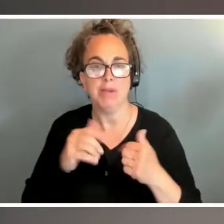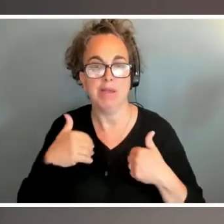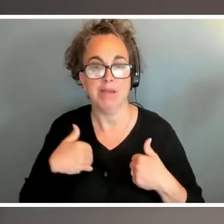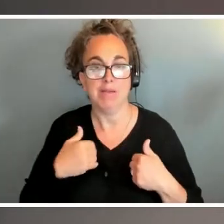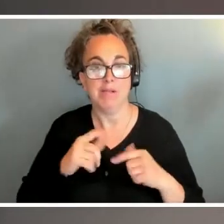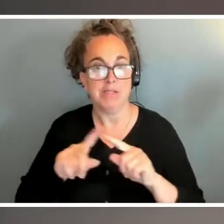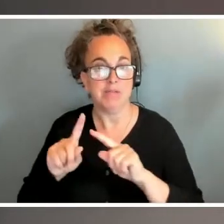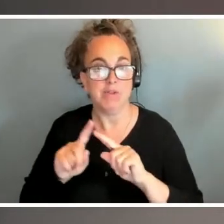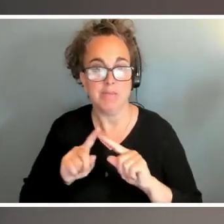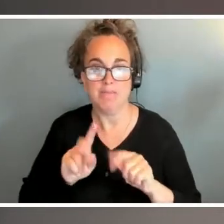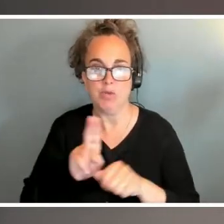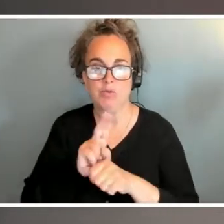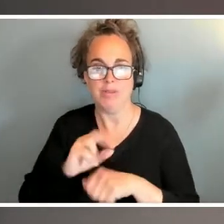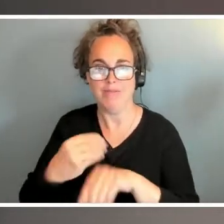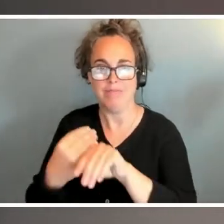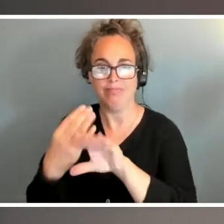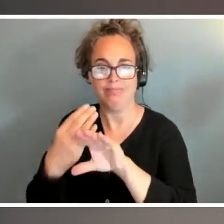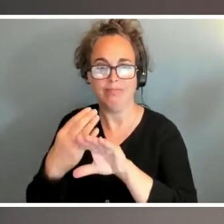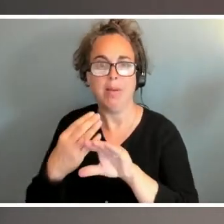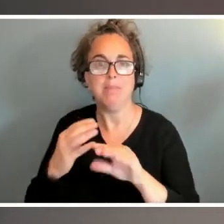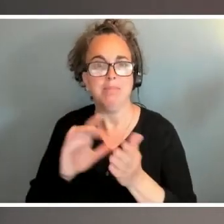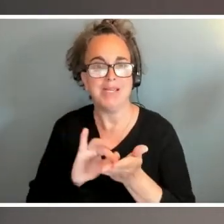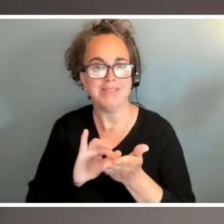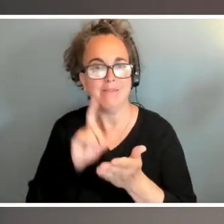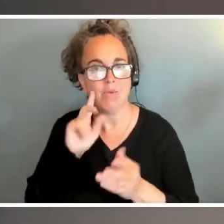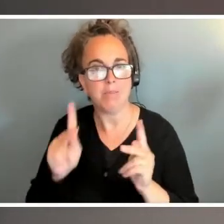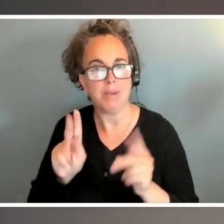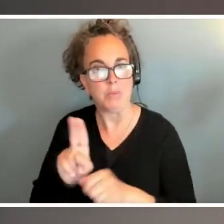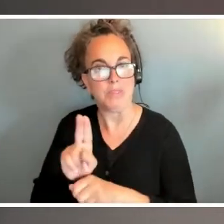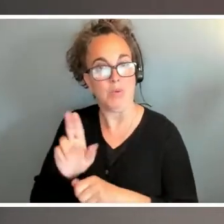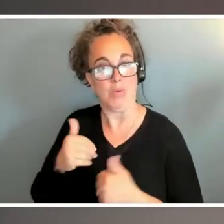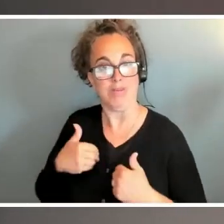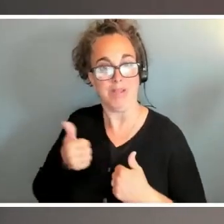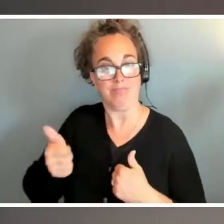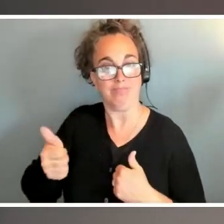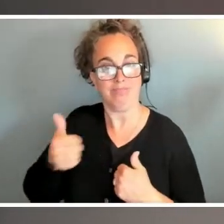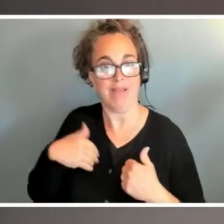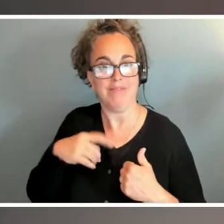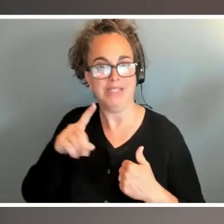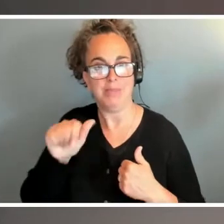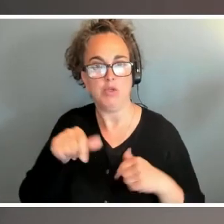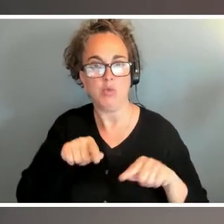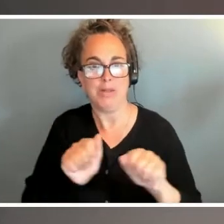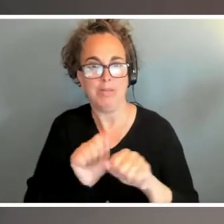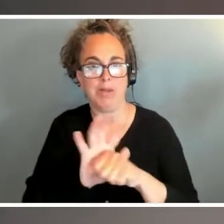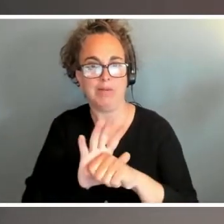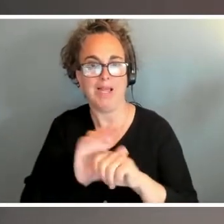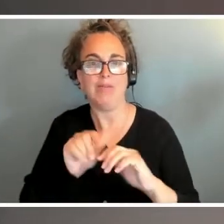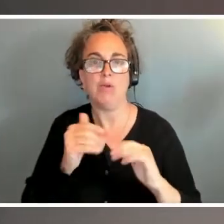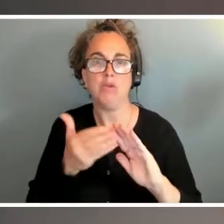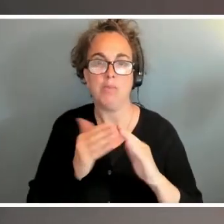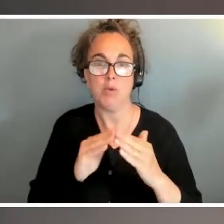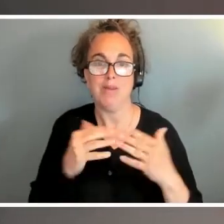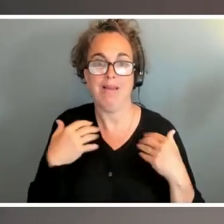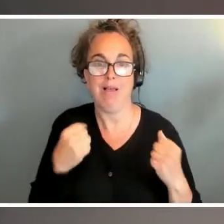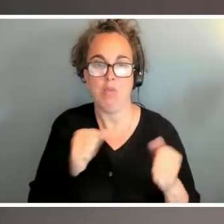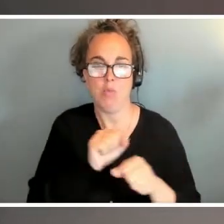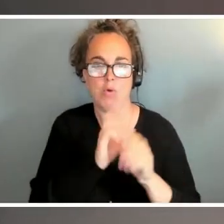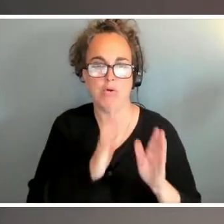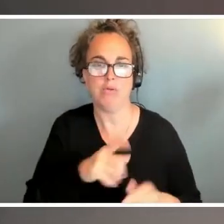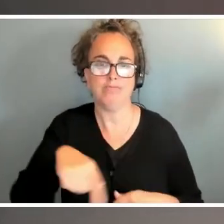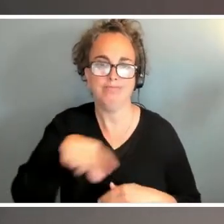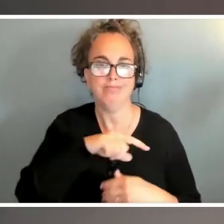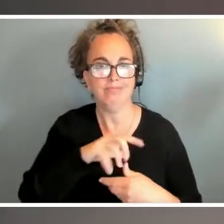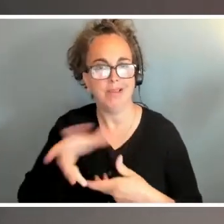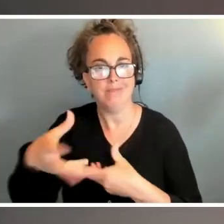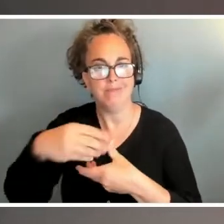use of telemedicine by people with disabilities during the pandemic and how community health workers served as a critical resource for community